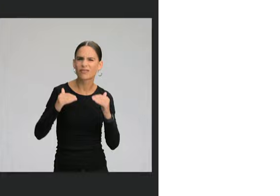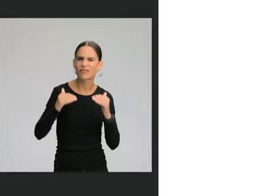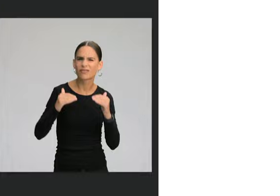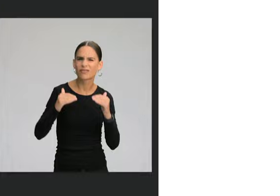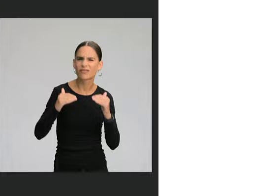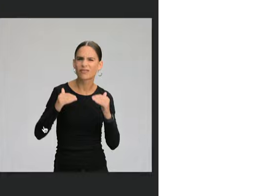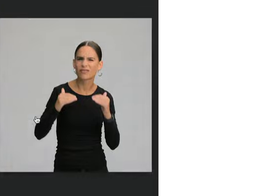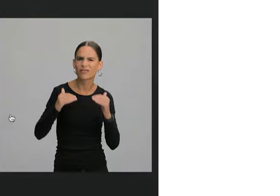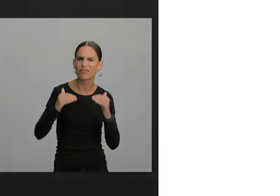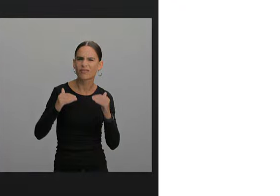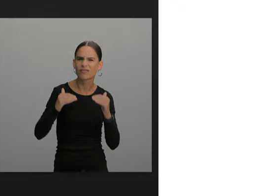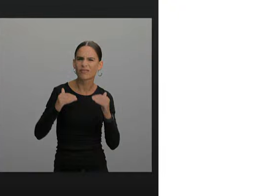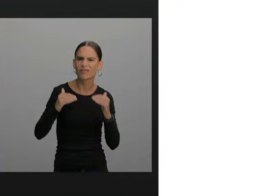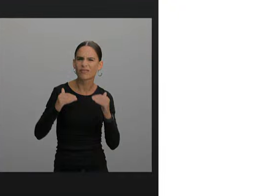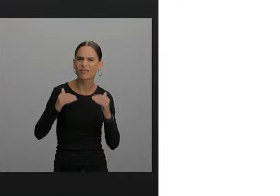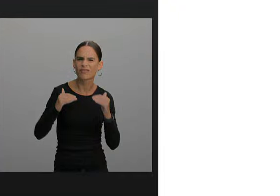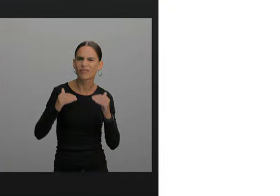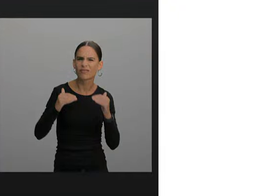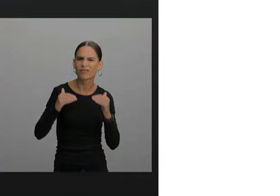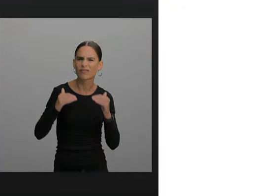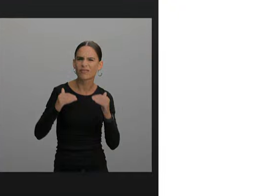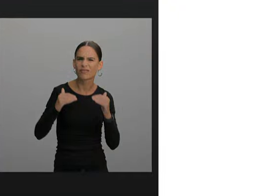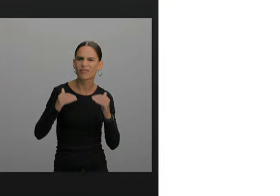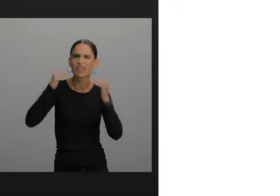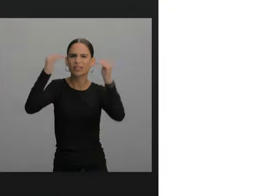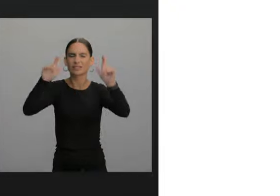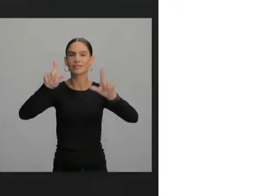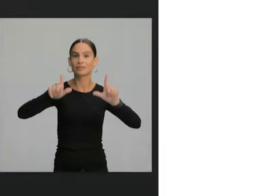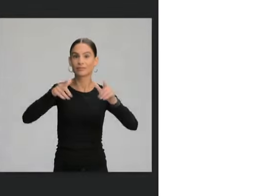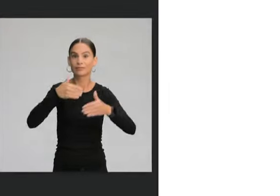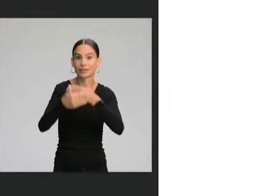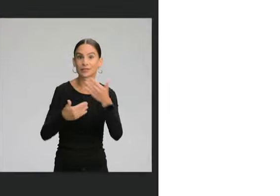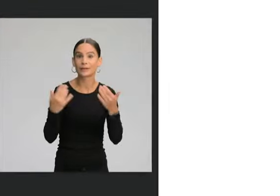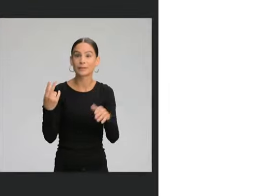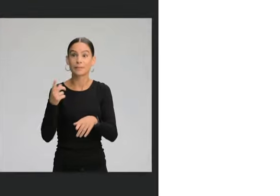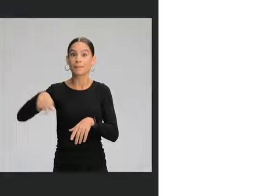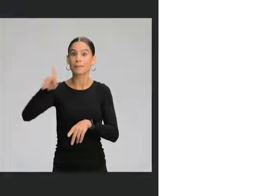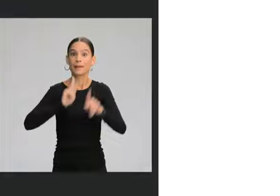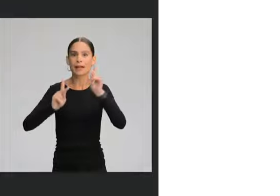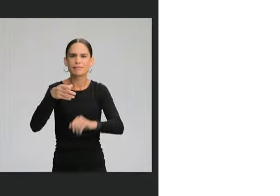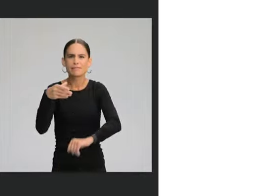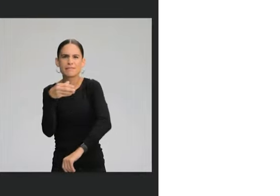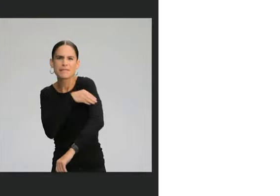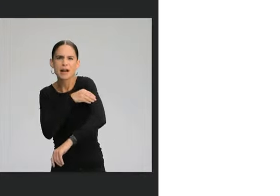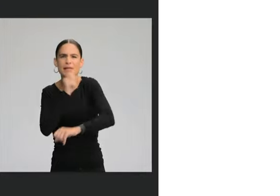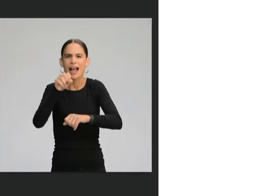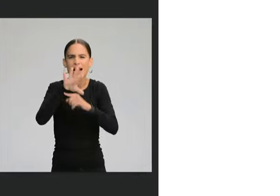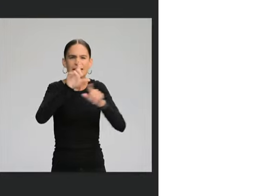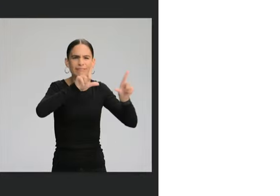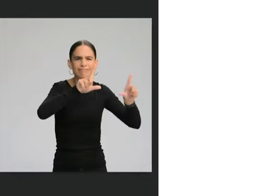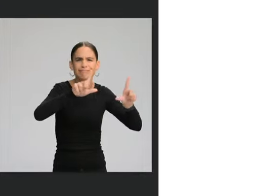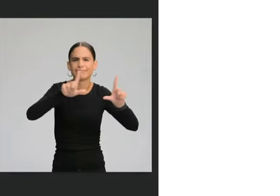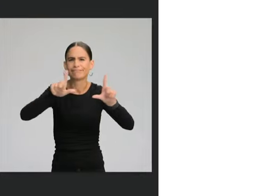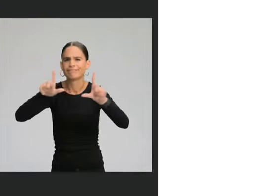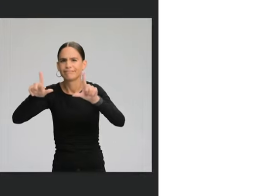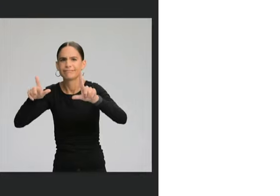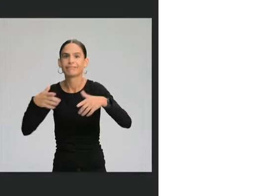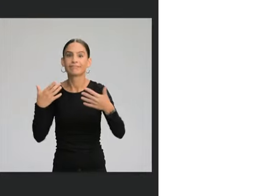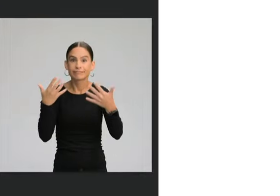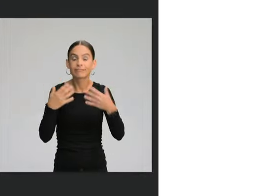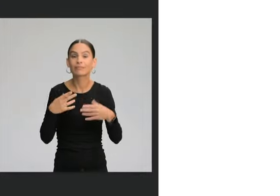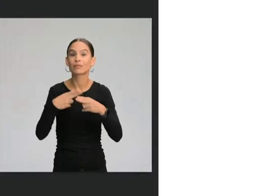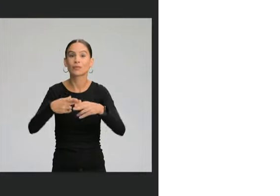But possibly the 14 is going to learn from what these guys have been doing. I don't know. ...tool when capturing moments on the move. This is